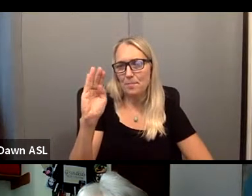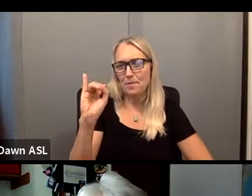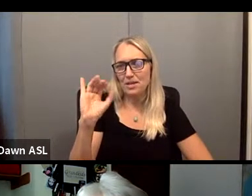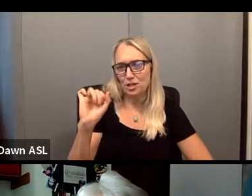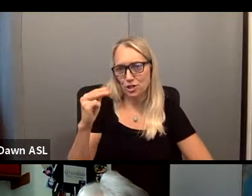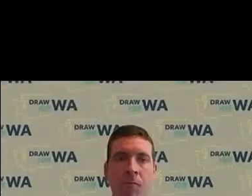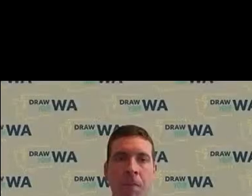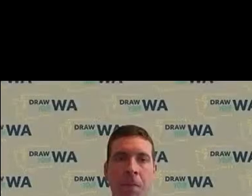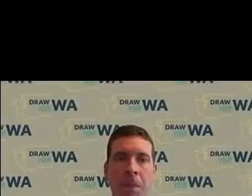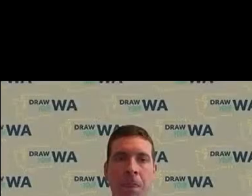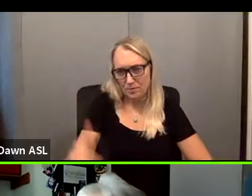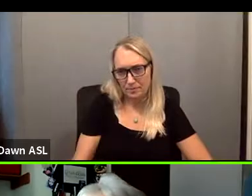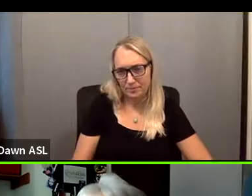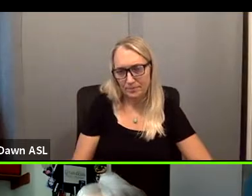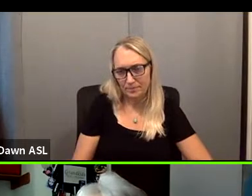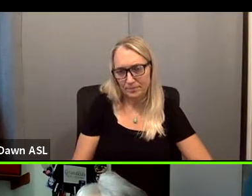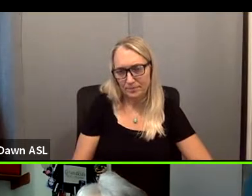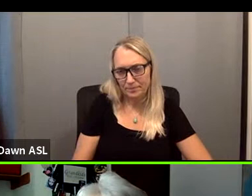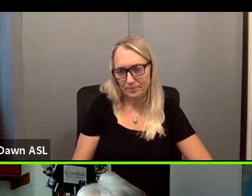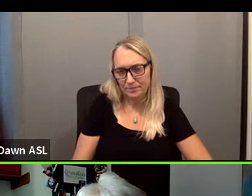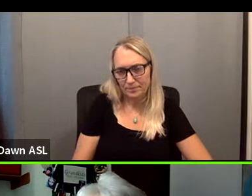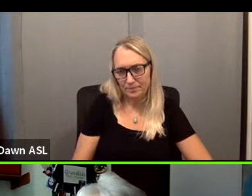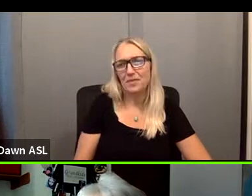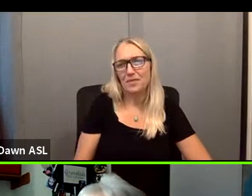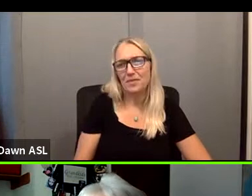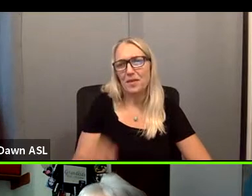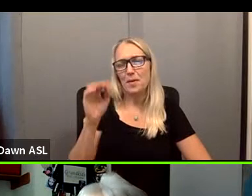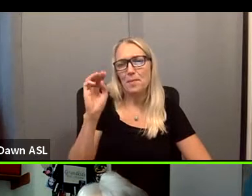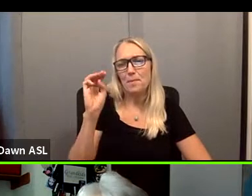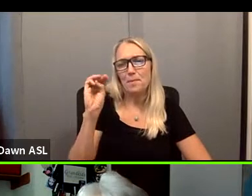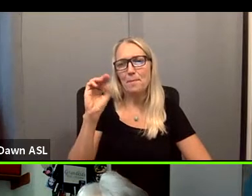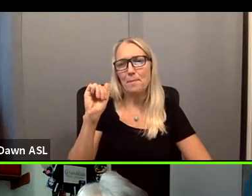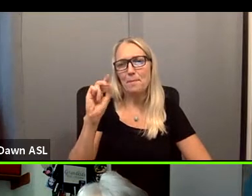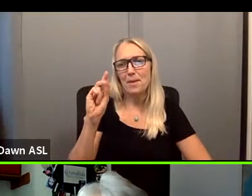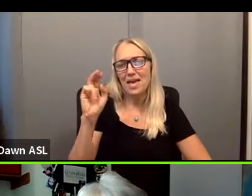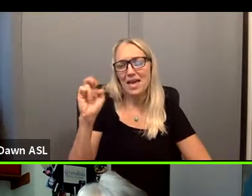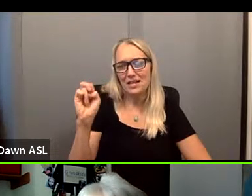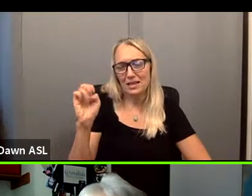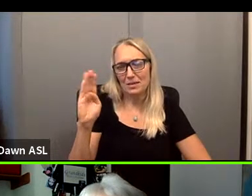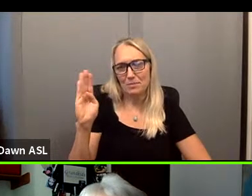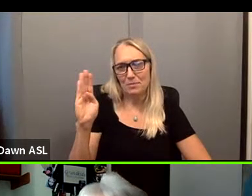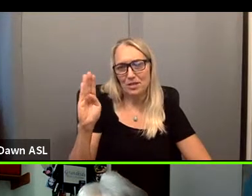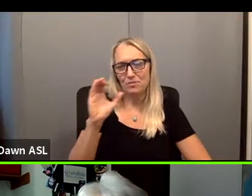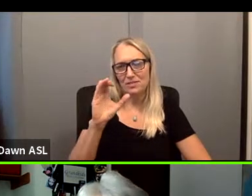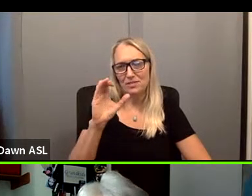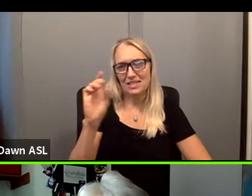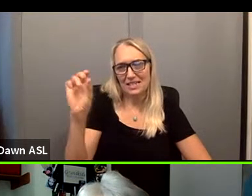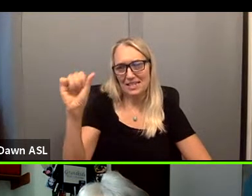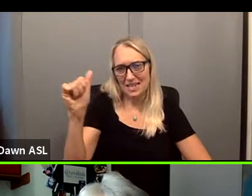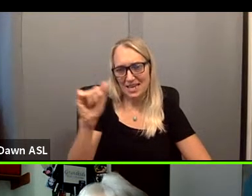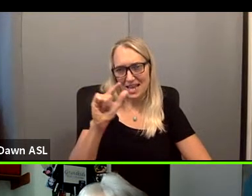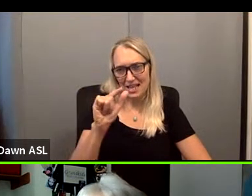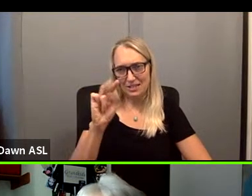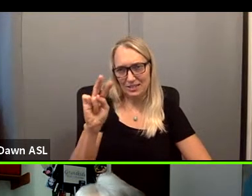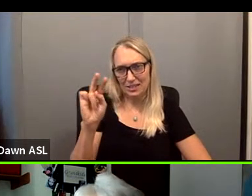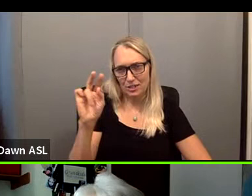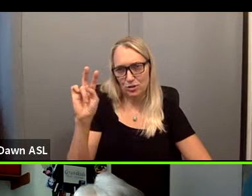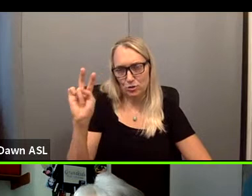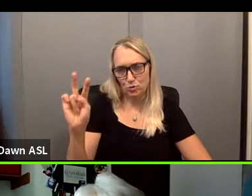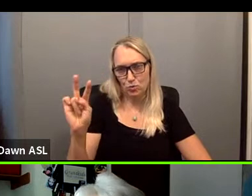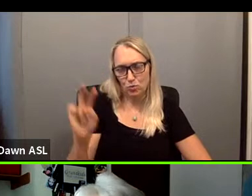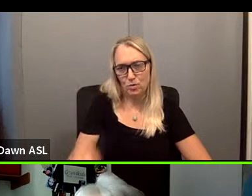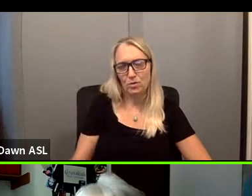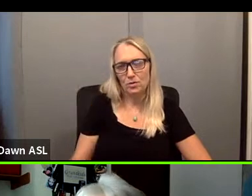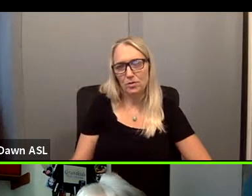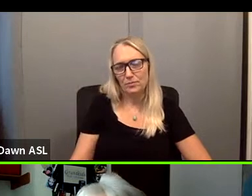testimony. Hi, I'm Madeline Bishop, and I live in CD10 and LD2. I'm in the